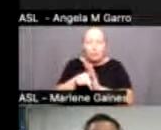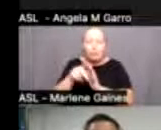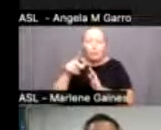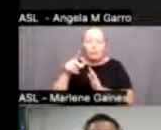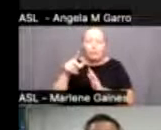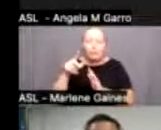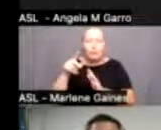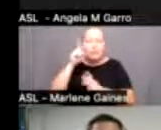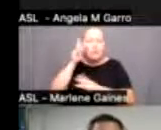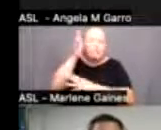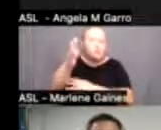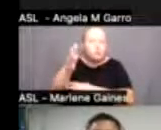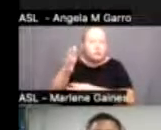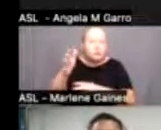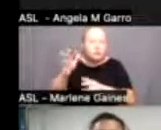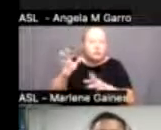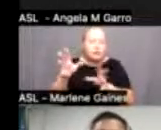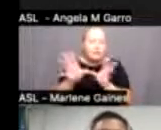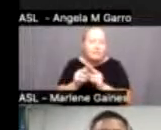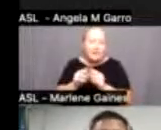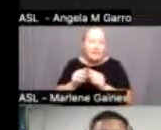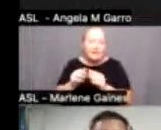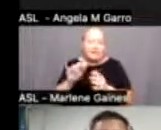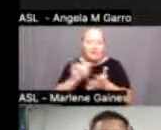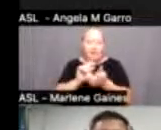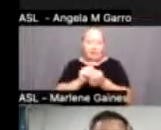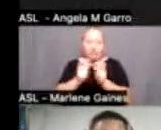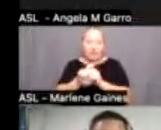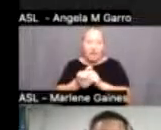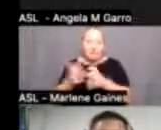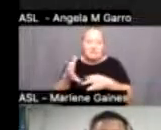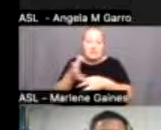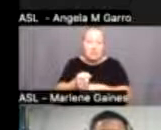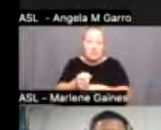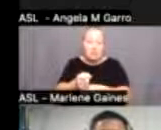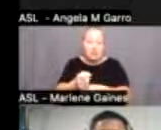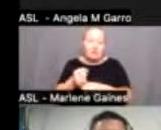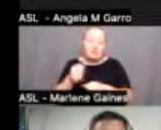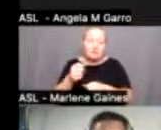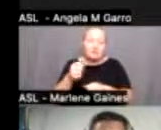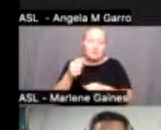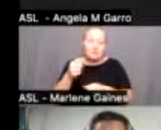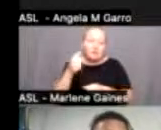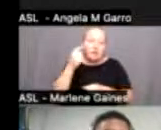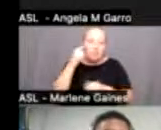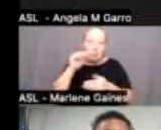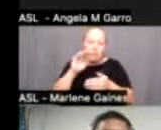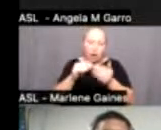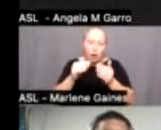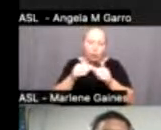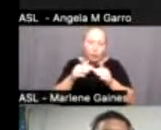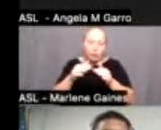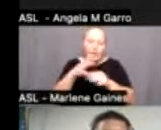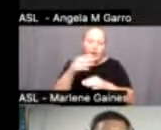further or future meetings. And so those changes are summarized for the community and